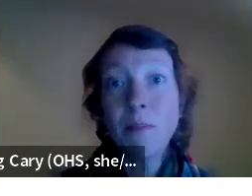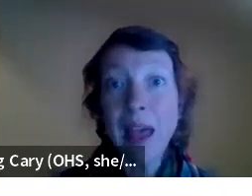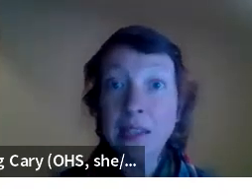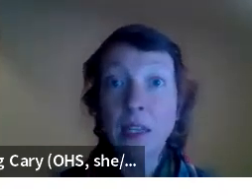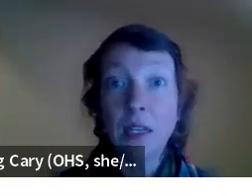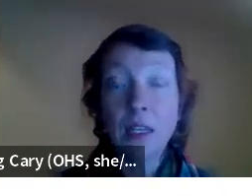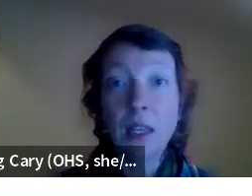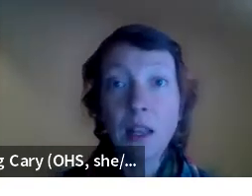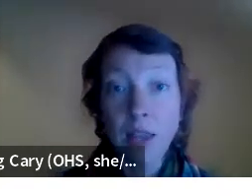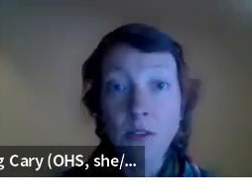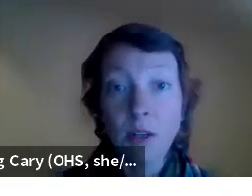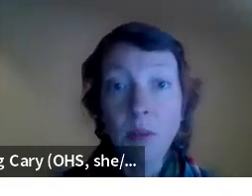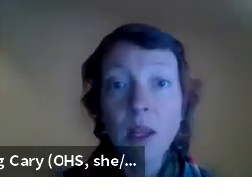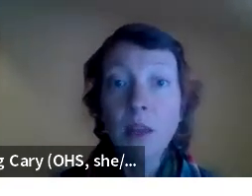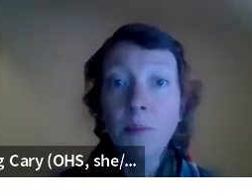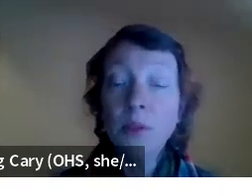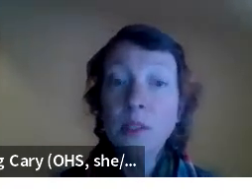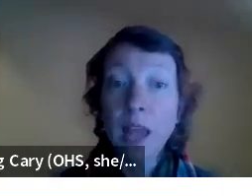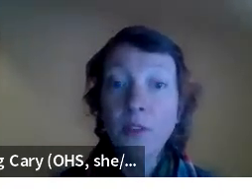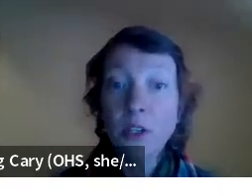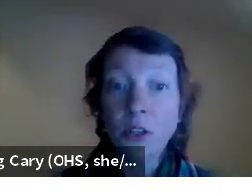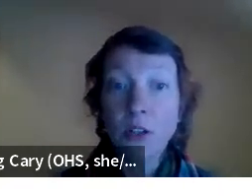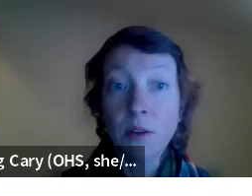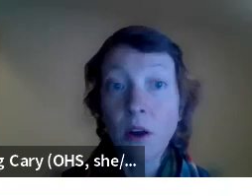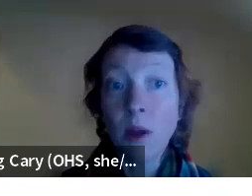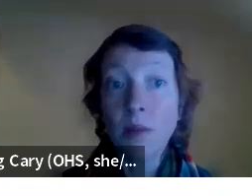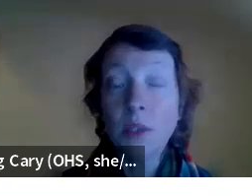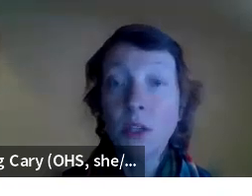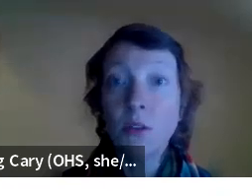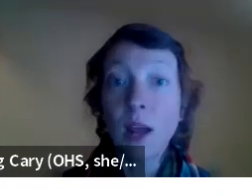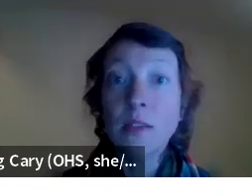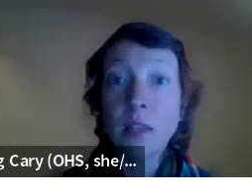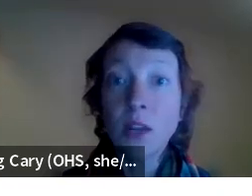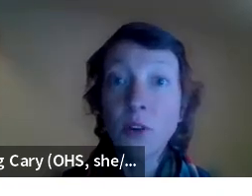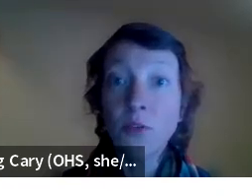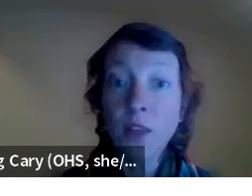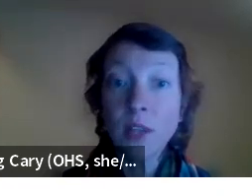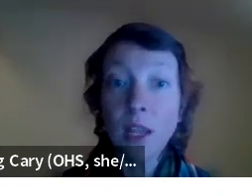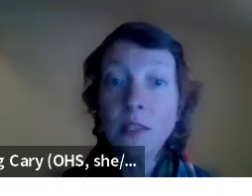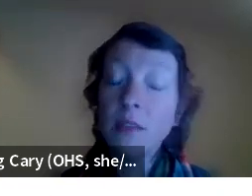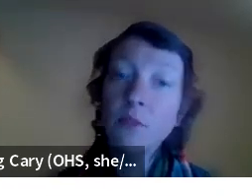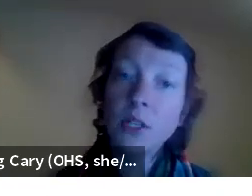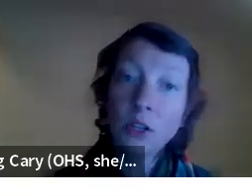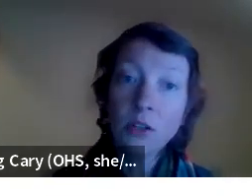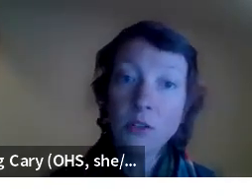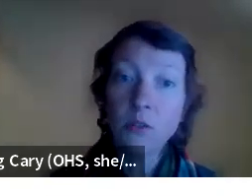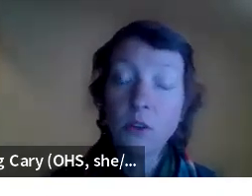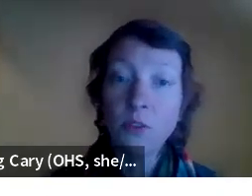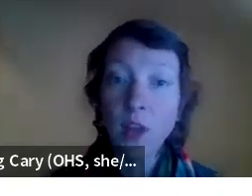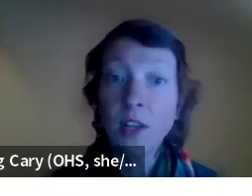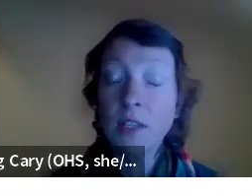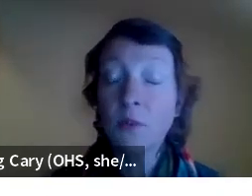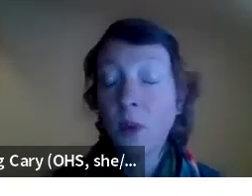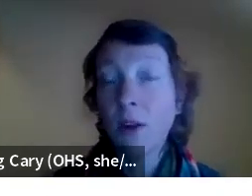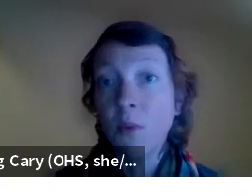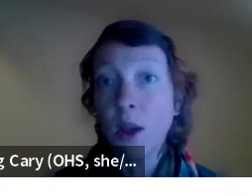universal masking in the classroom, both staff and children are welcome to isolate for 5 days and then return to school for